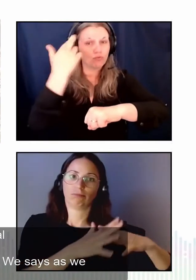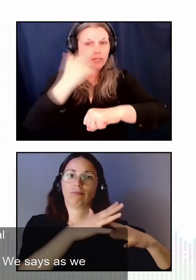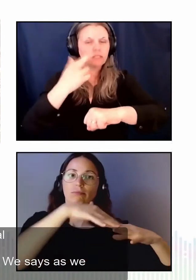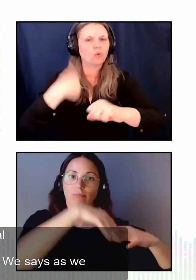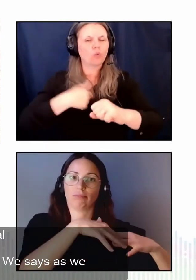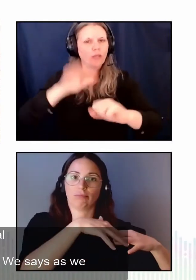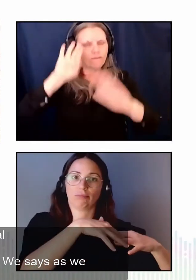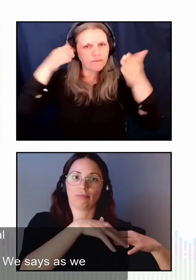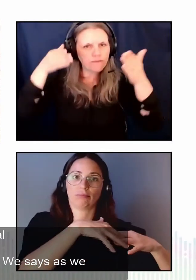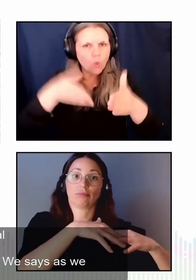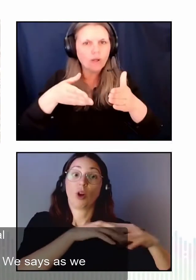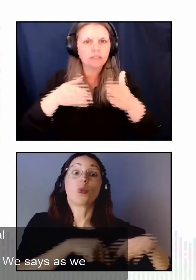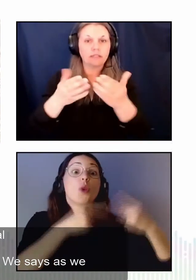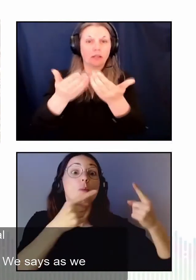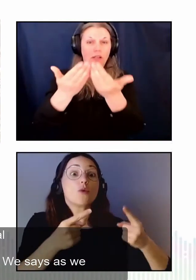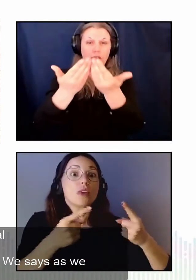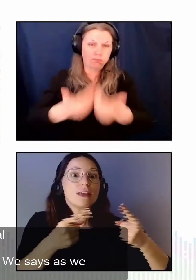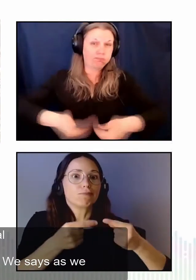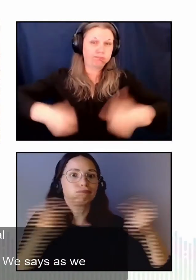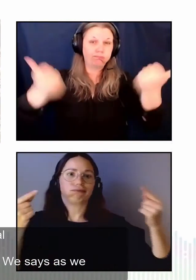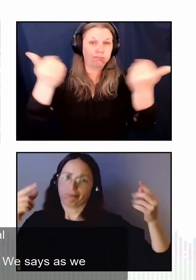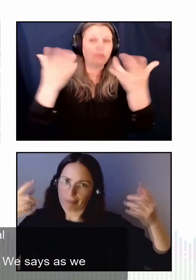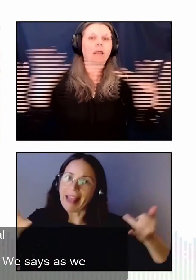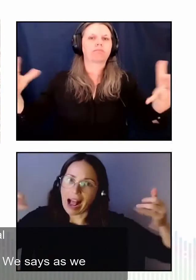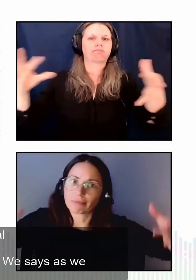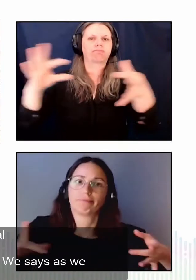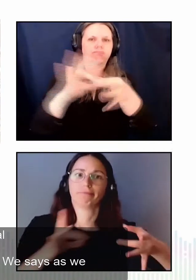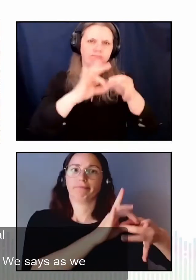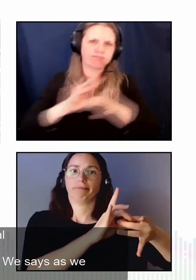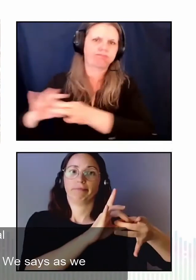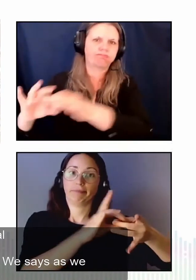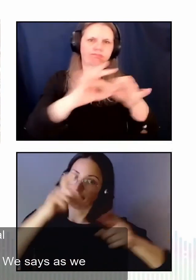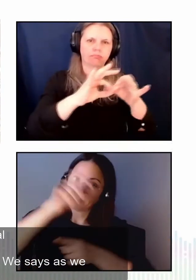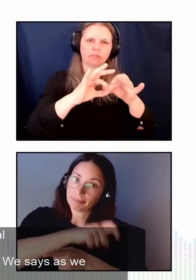is the real nitty-gritty of who we are and what we do.